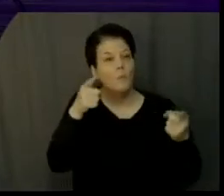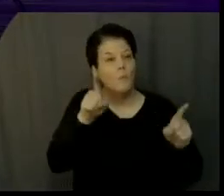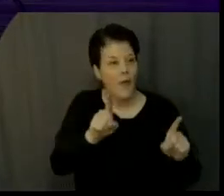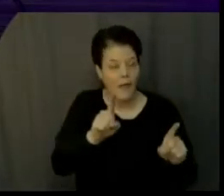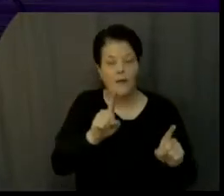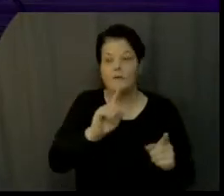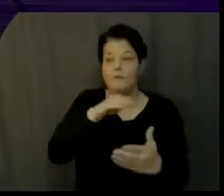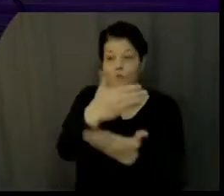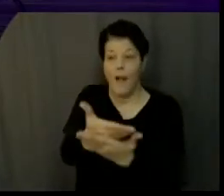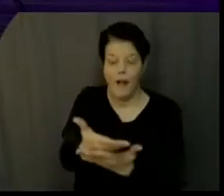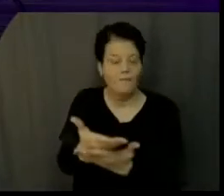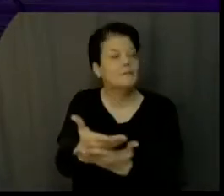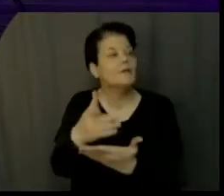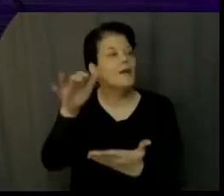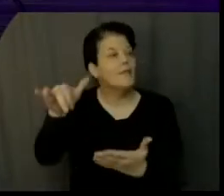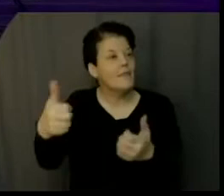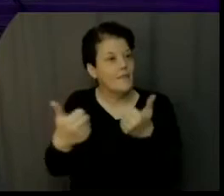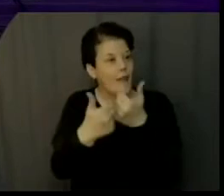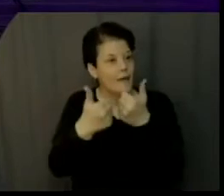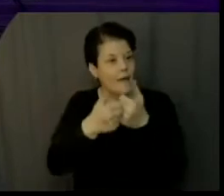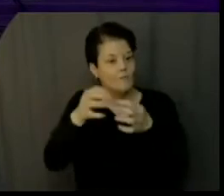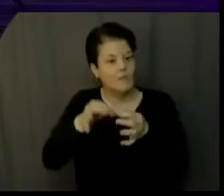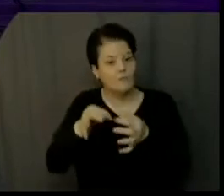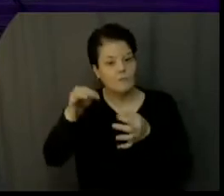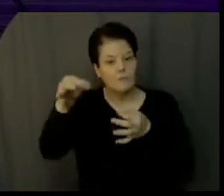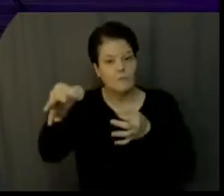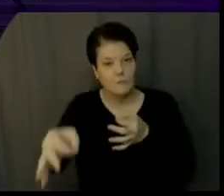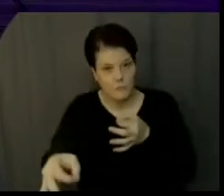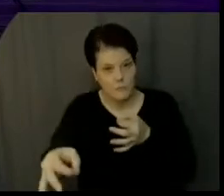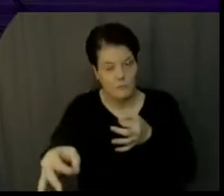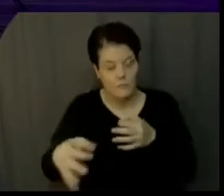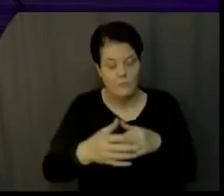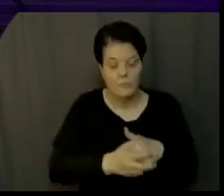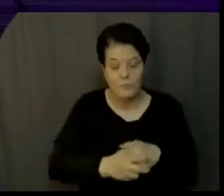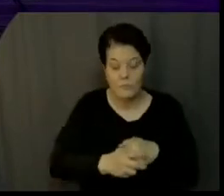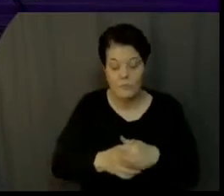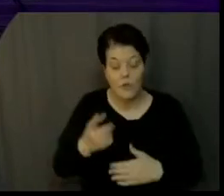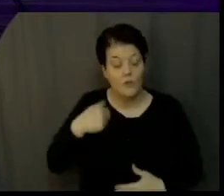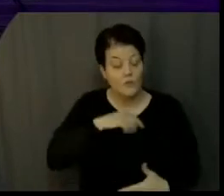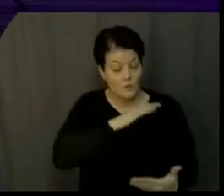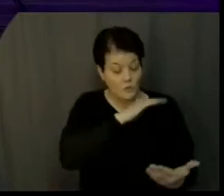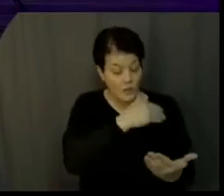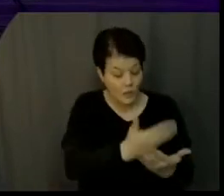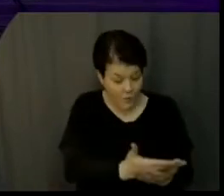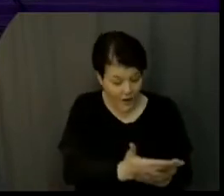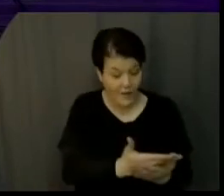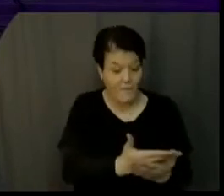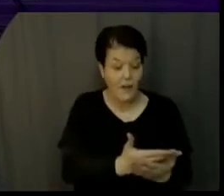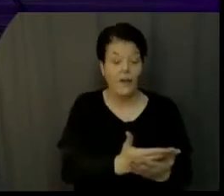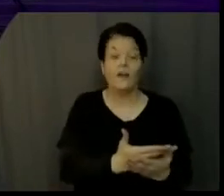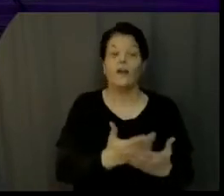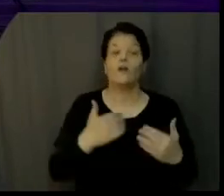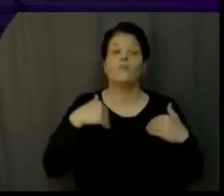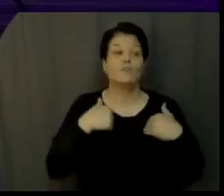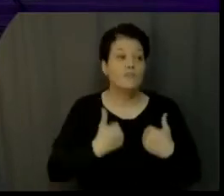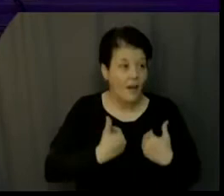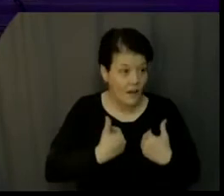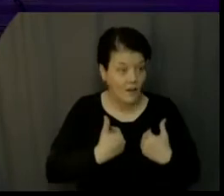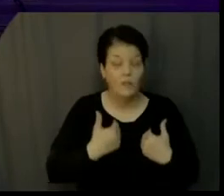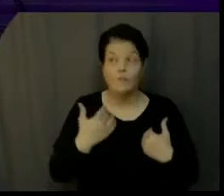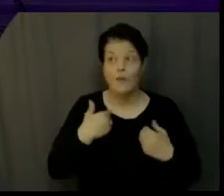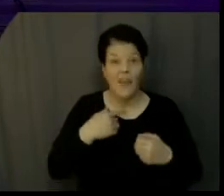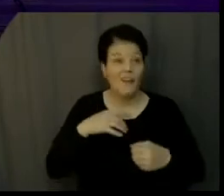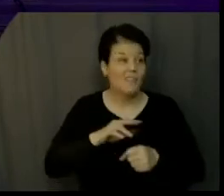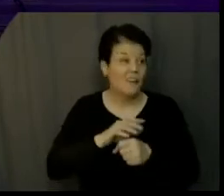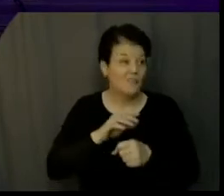like afternoon, 2 or 3, and it got bumped to a late evening game. So we get there, 16 hours on the road. We get there. We have some time to go walking